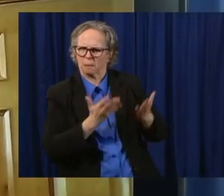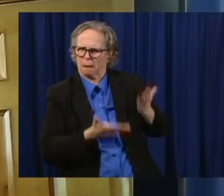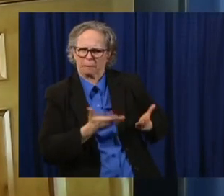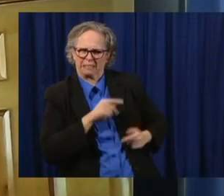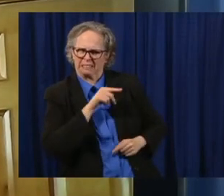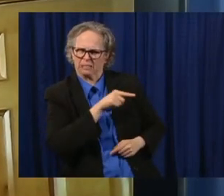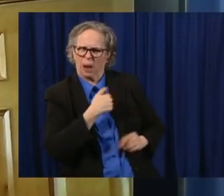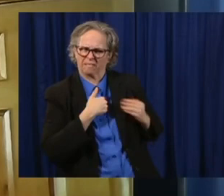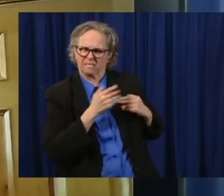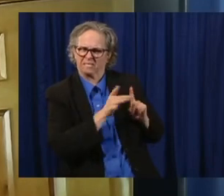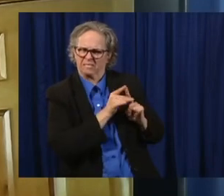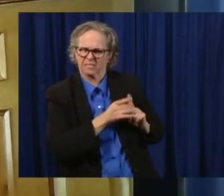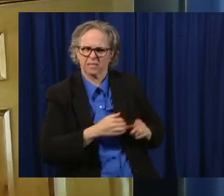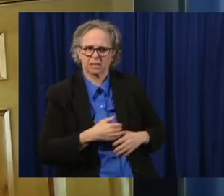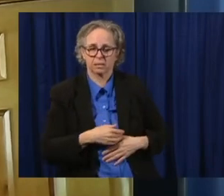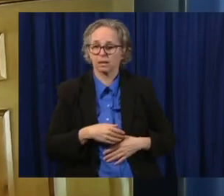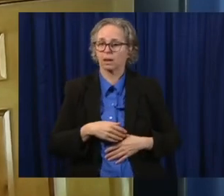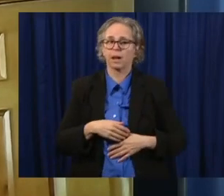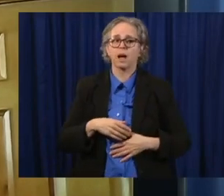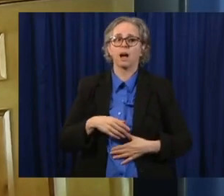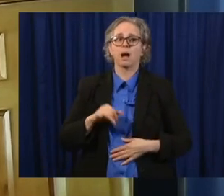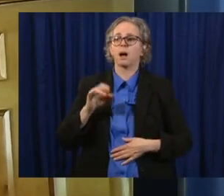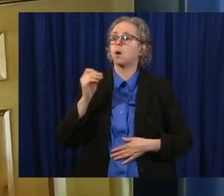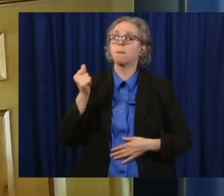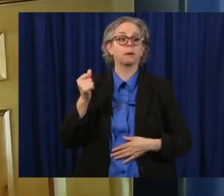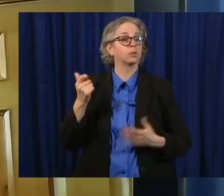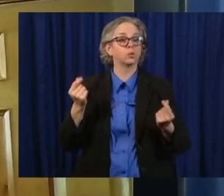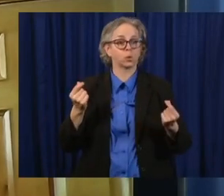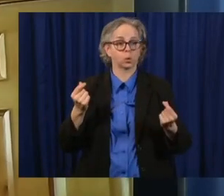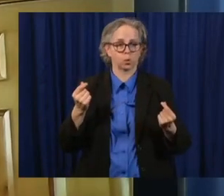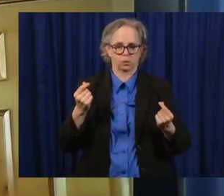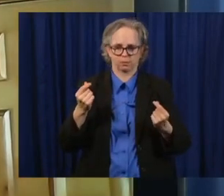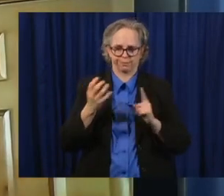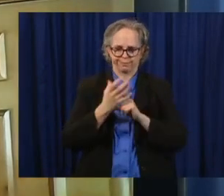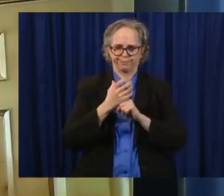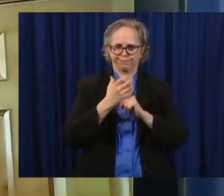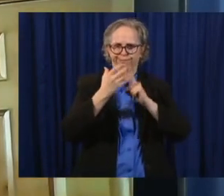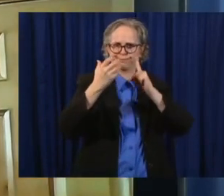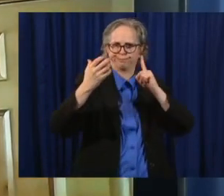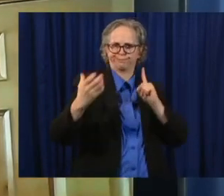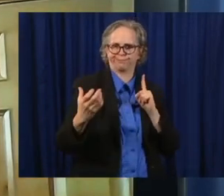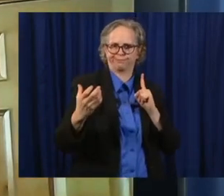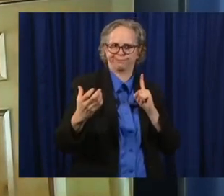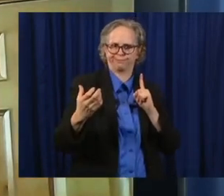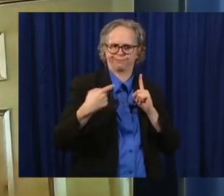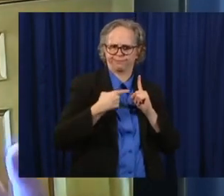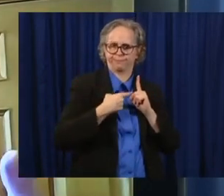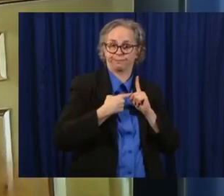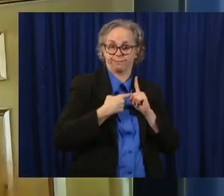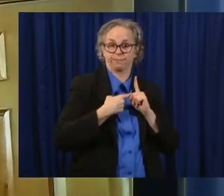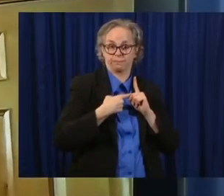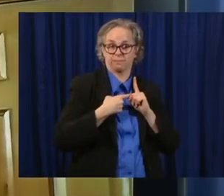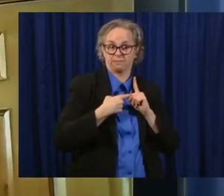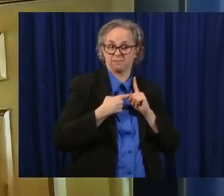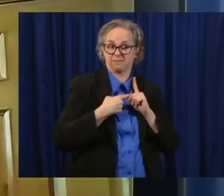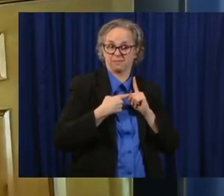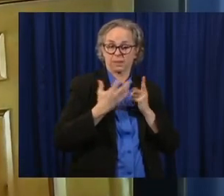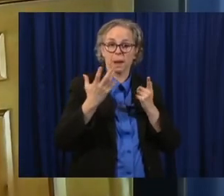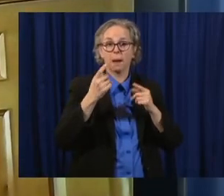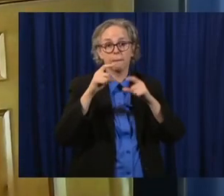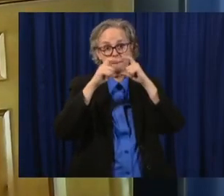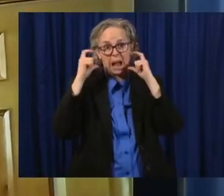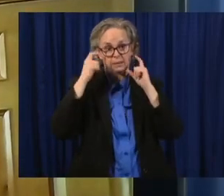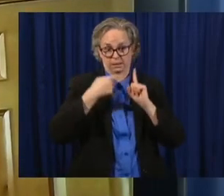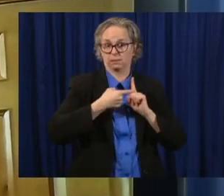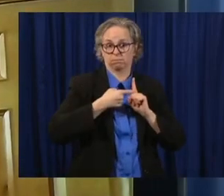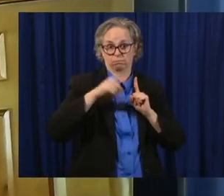that point, Bill should really try to isolate. If he has to have testing, he should wear a mask when he leaves his house so as not to spread the disease